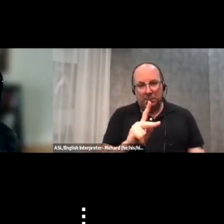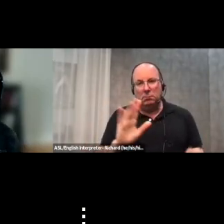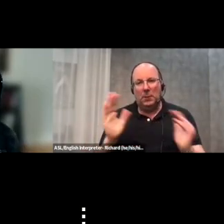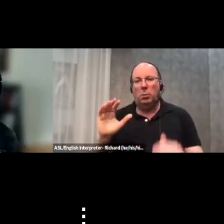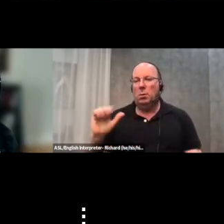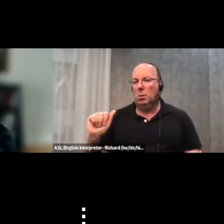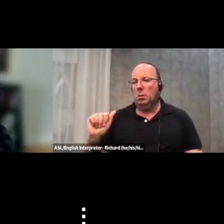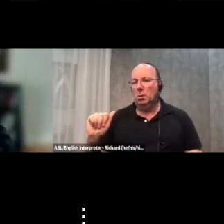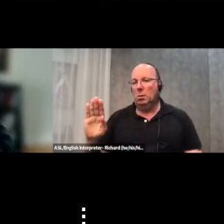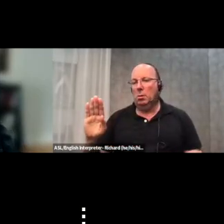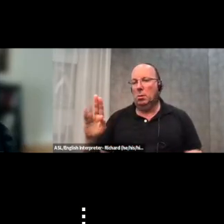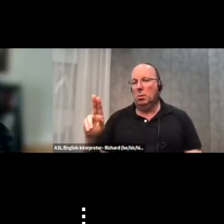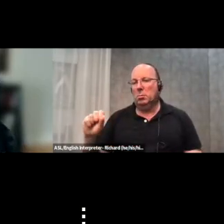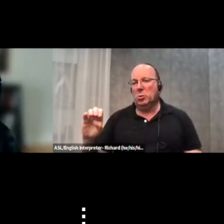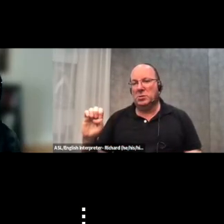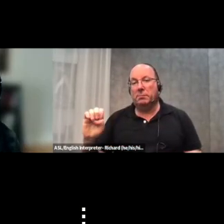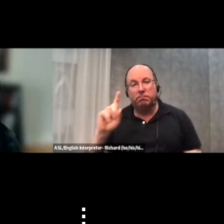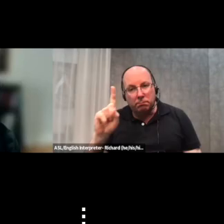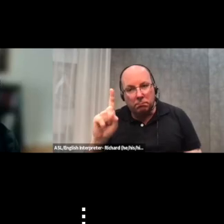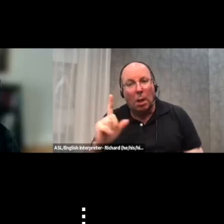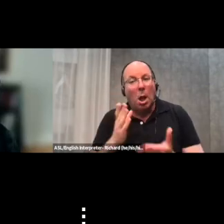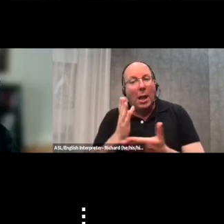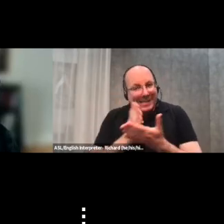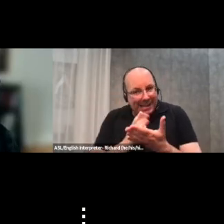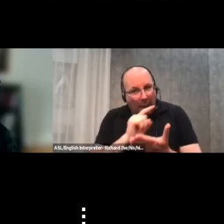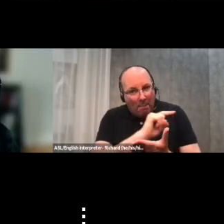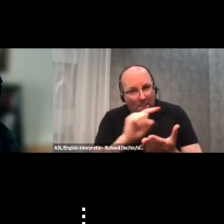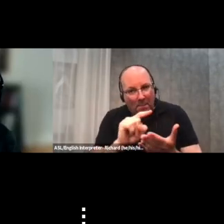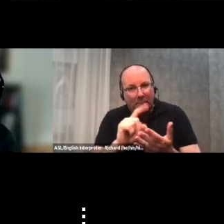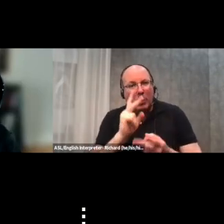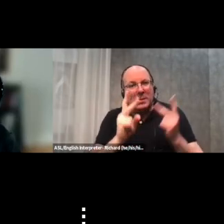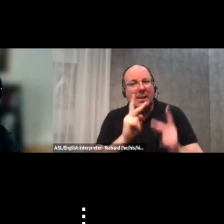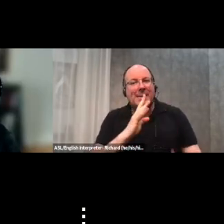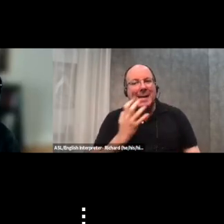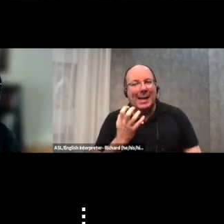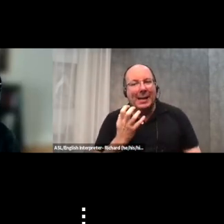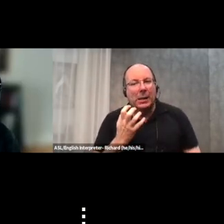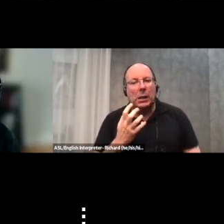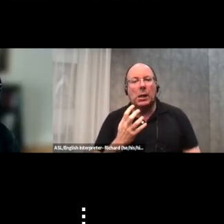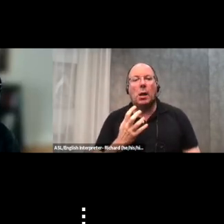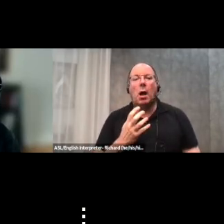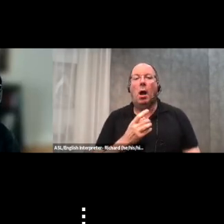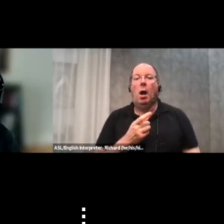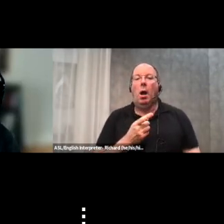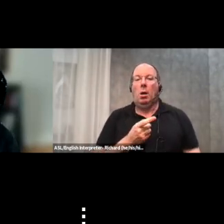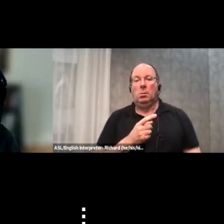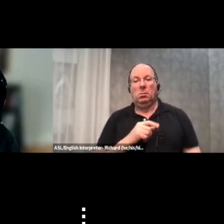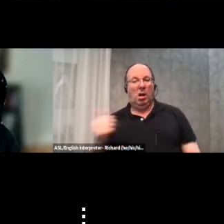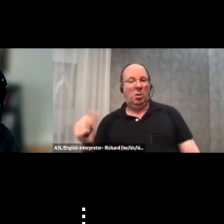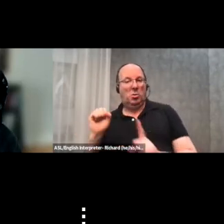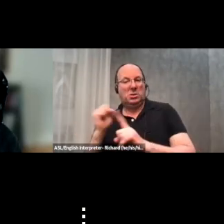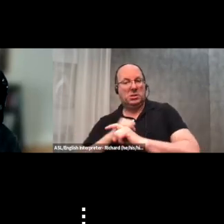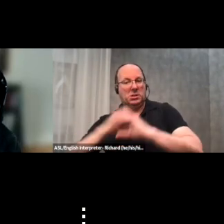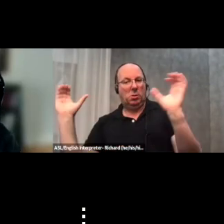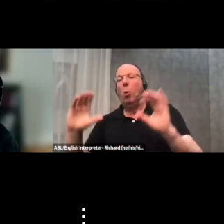Now, like I said earlier, some of the behaviors that we engage in kink can be, in other